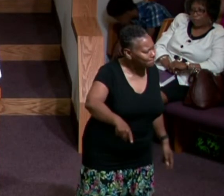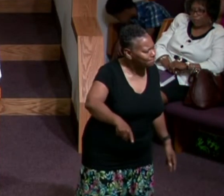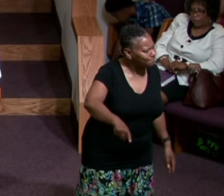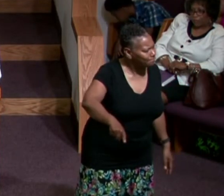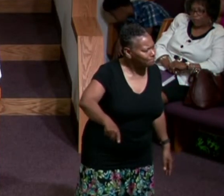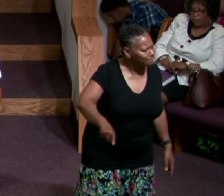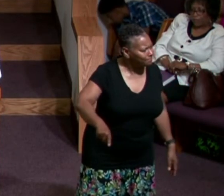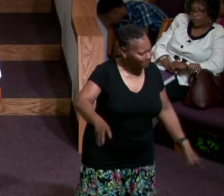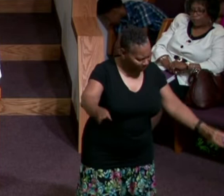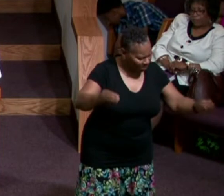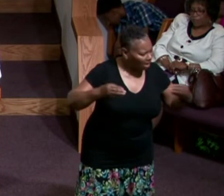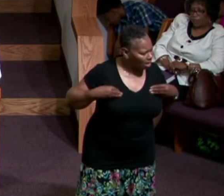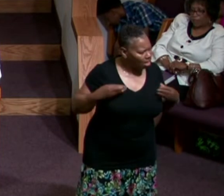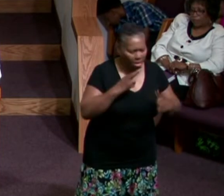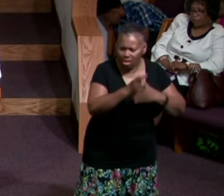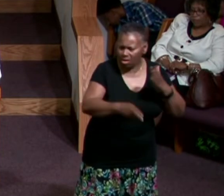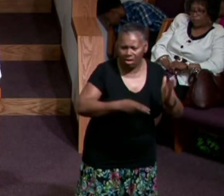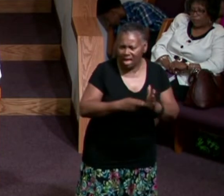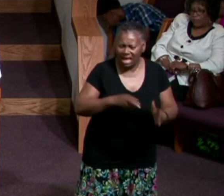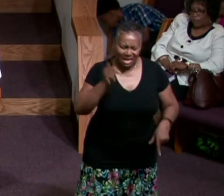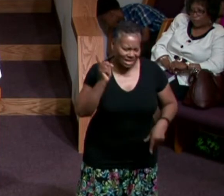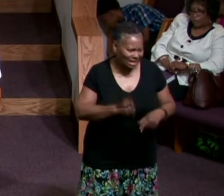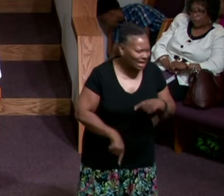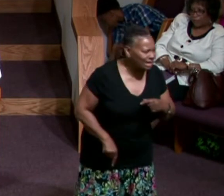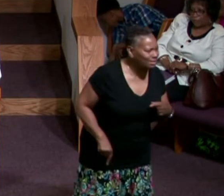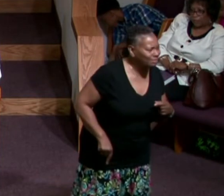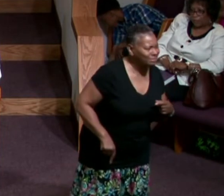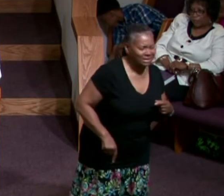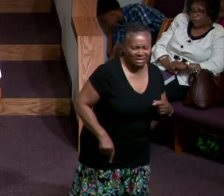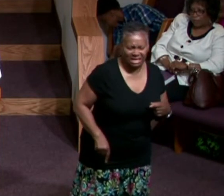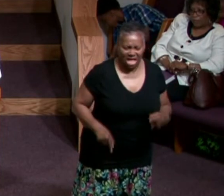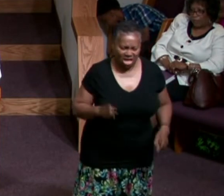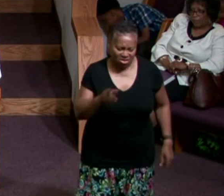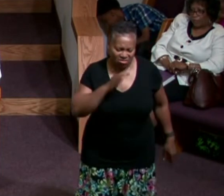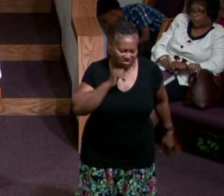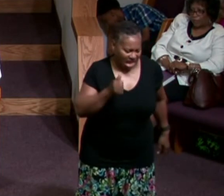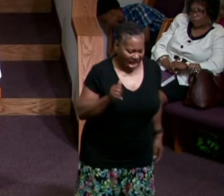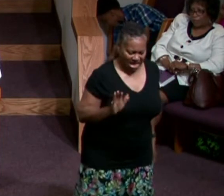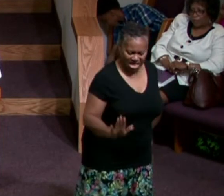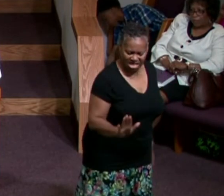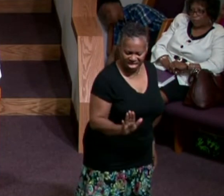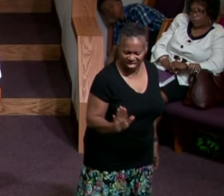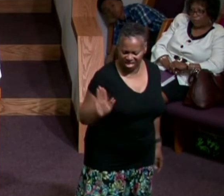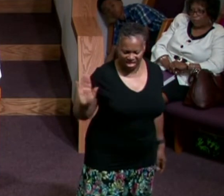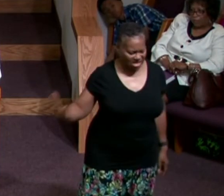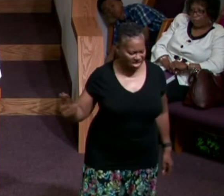the role. You can't get all touchy. You ain't none of his daddy.